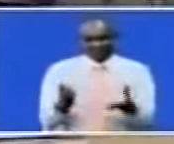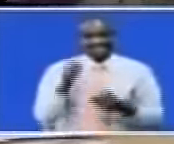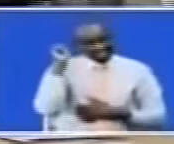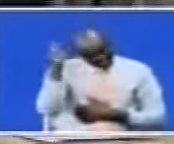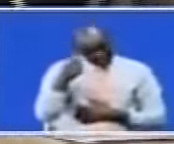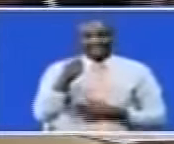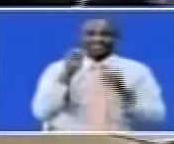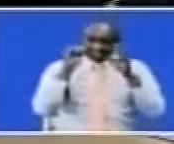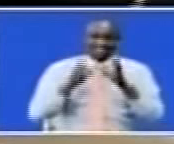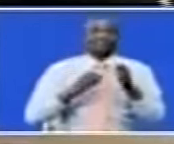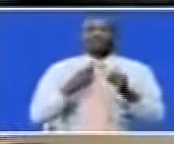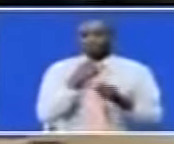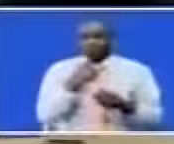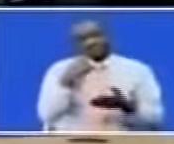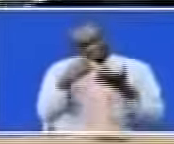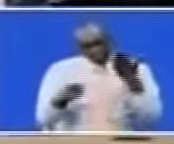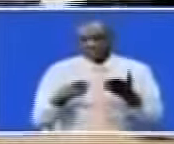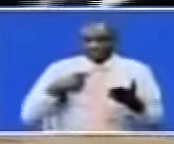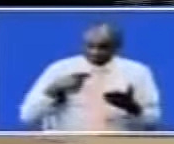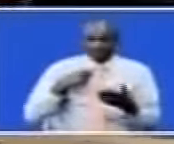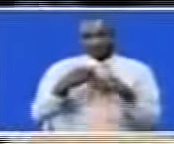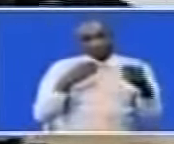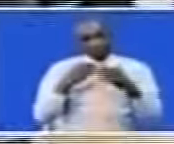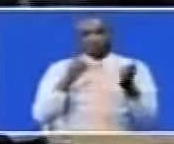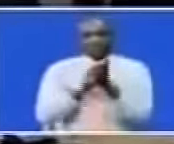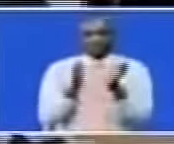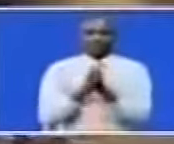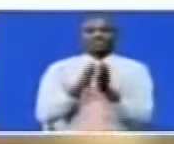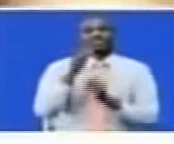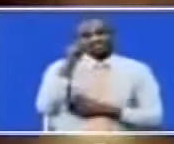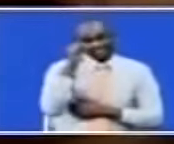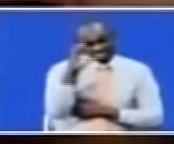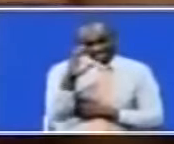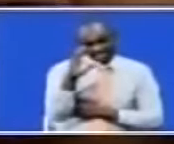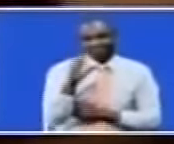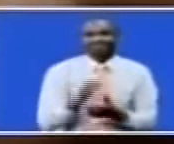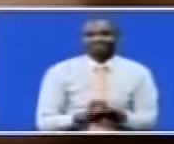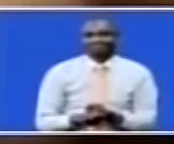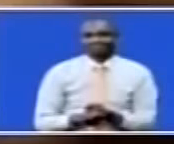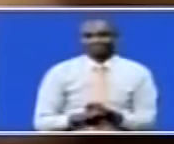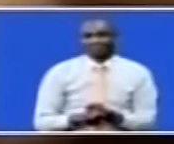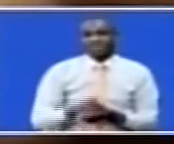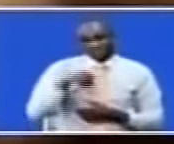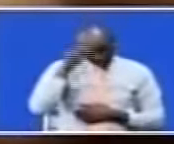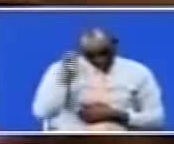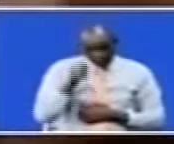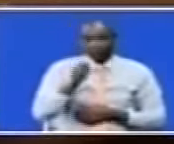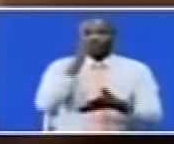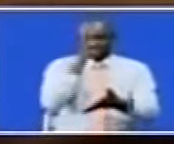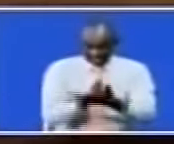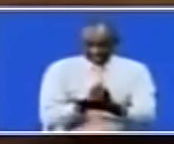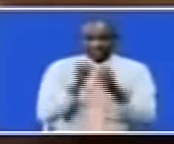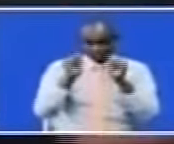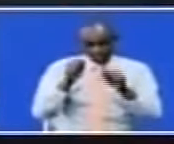Kenyan teachers union leaders mend fences ahead of talks with teachers' employer. The wheels of justice